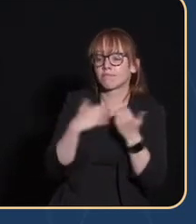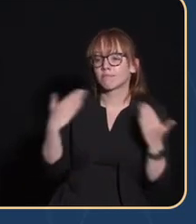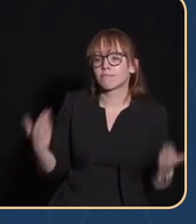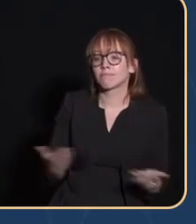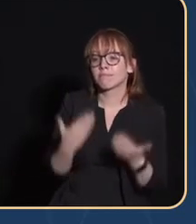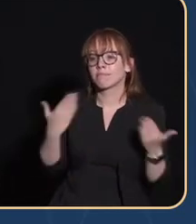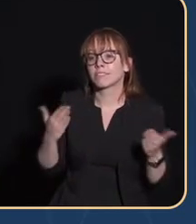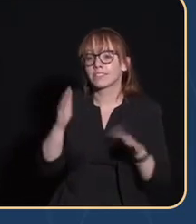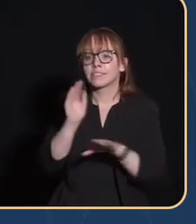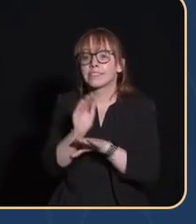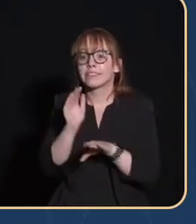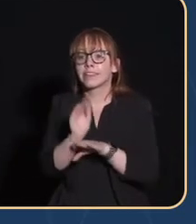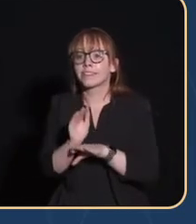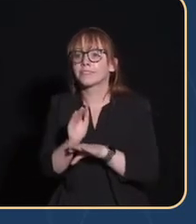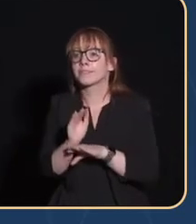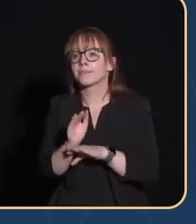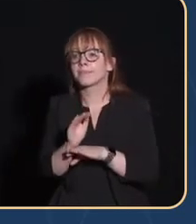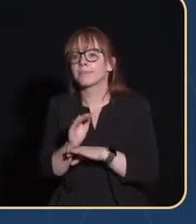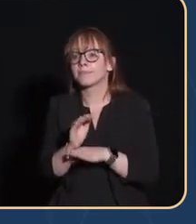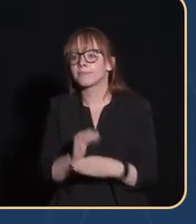here tonight.